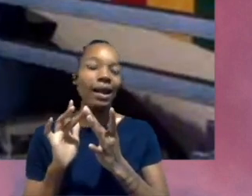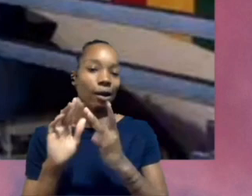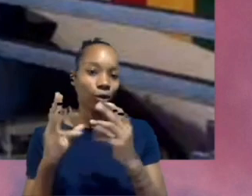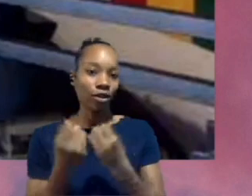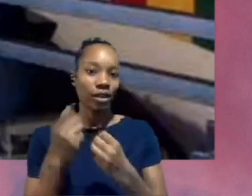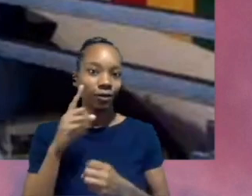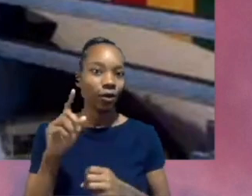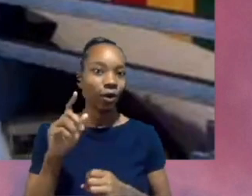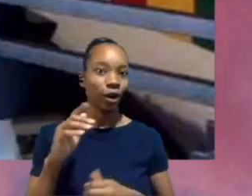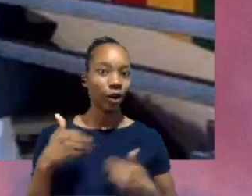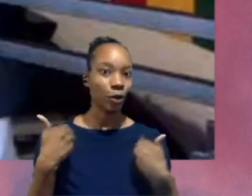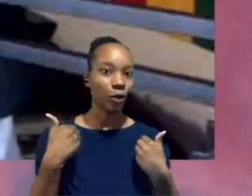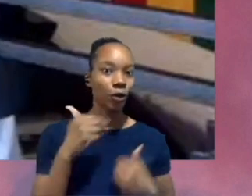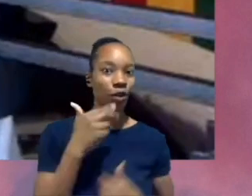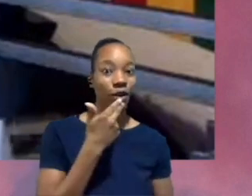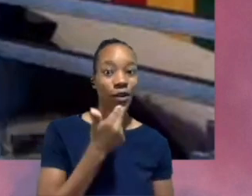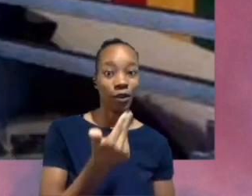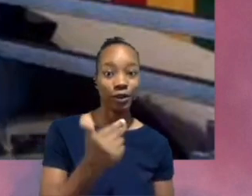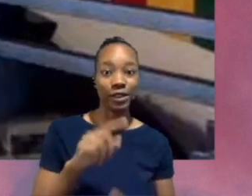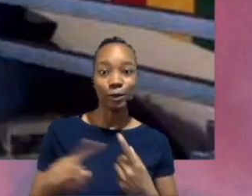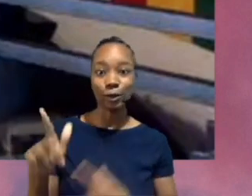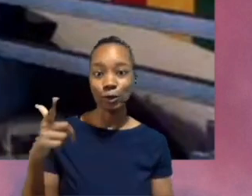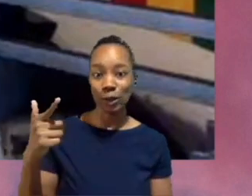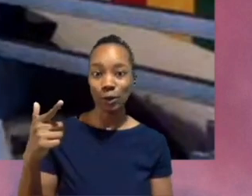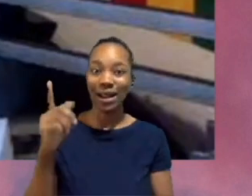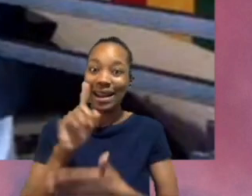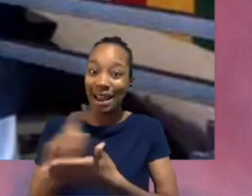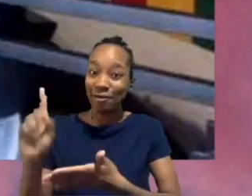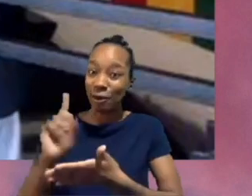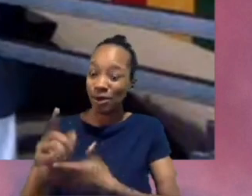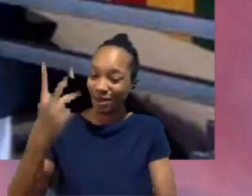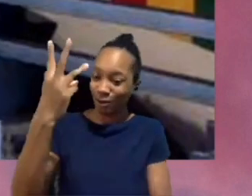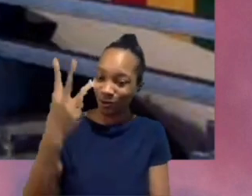school. So come on through. You can register at